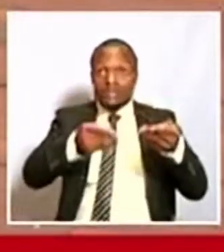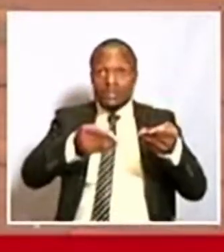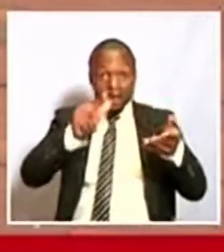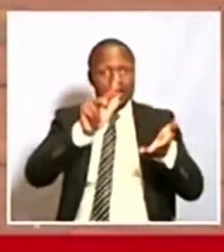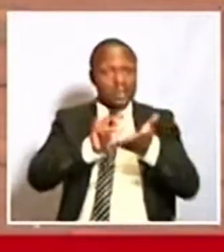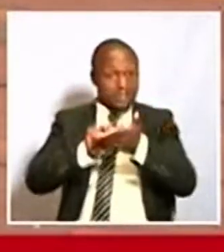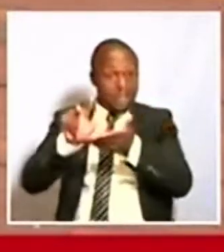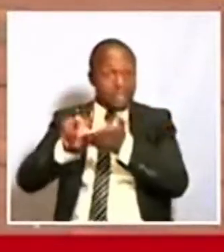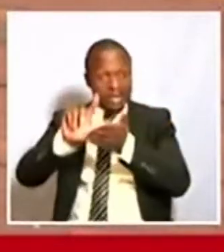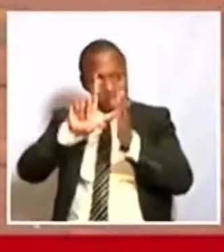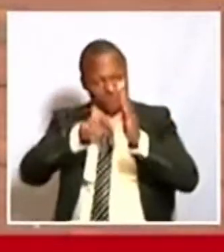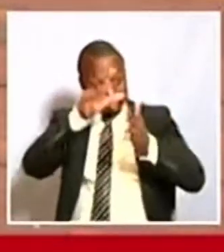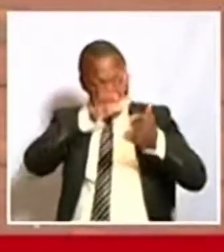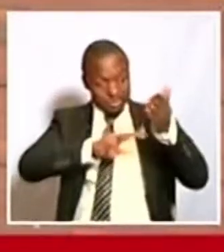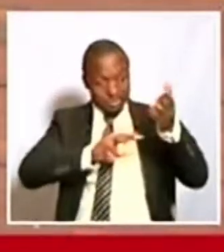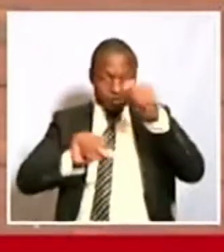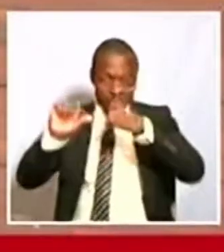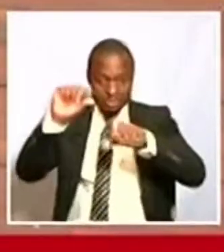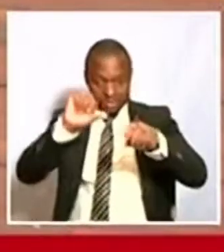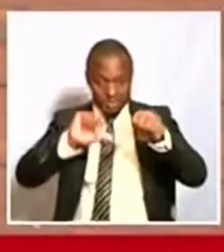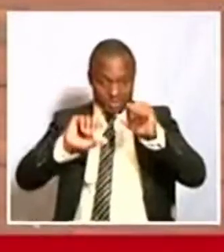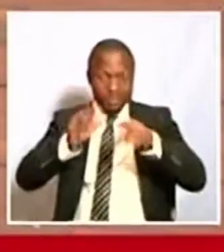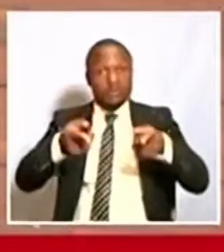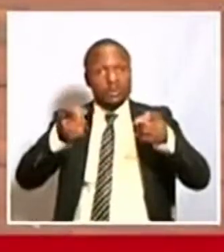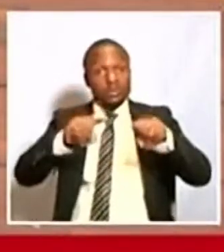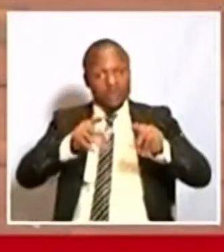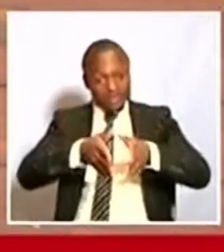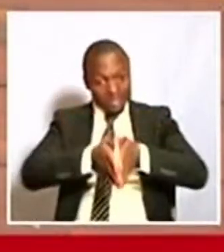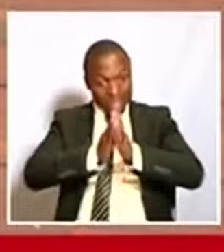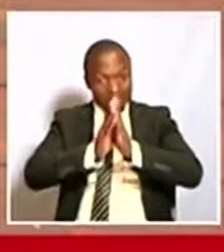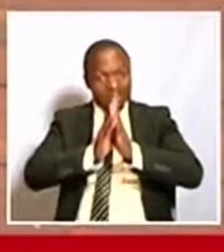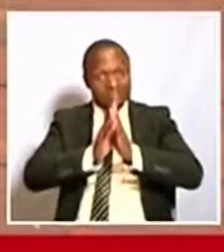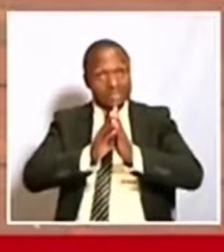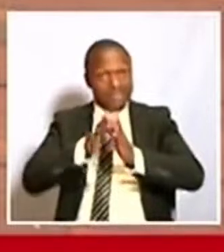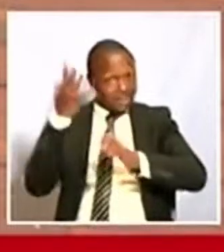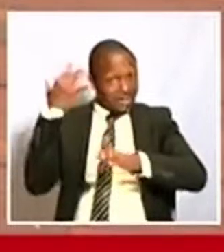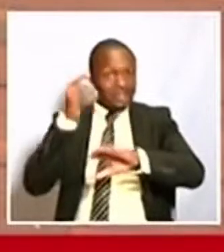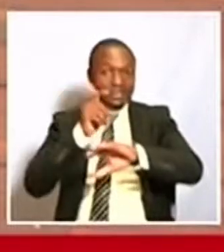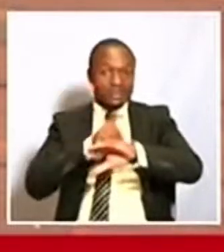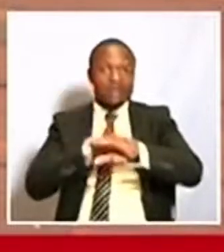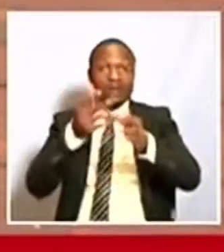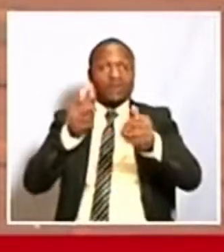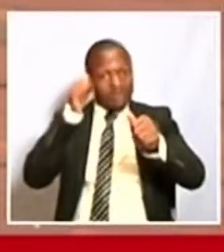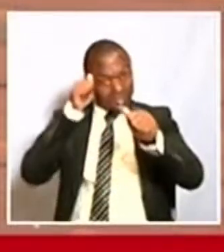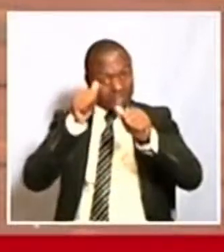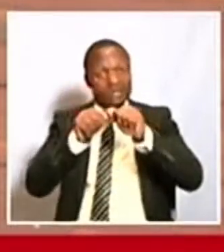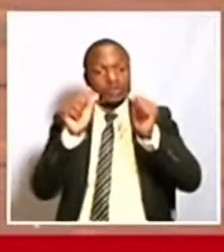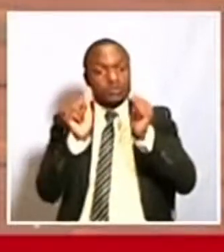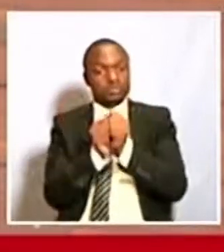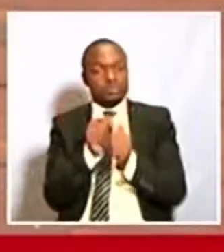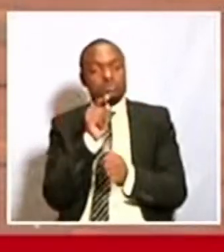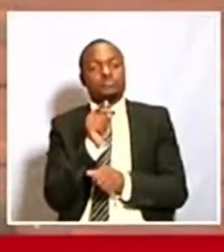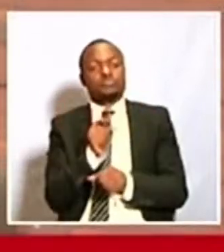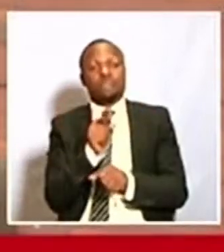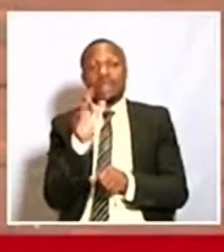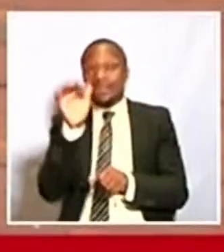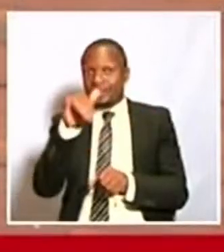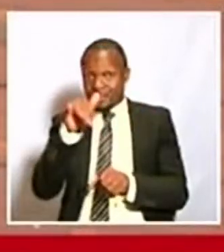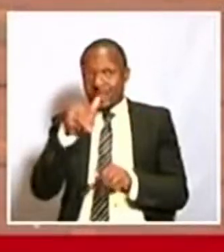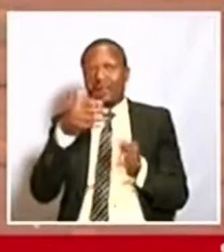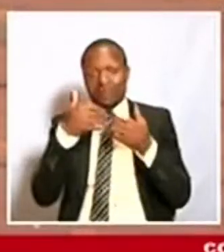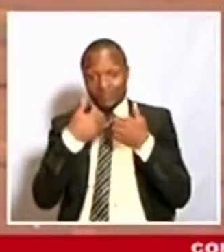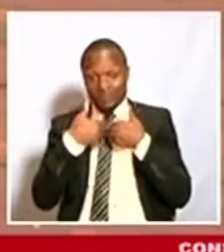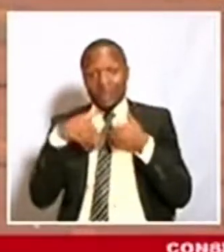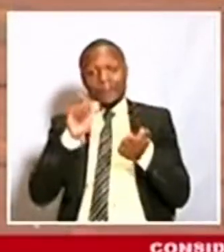auditors when they requested for them at that time? I want to agree with you. Yes, because we have